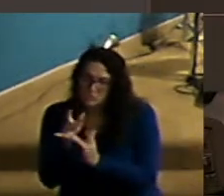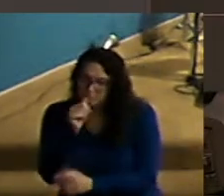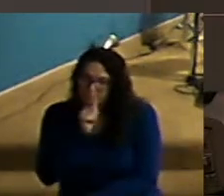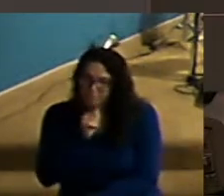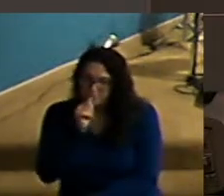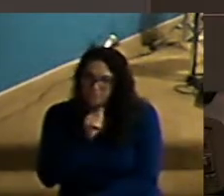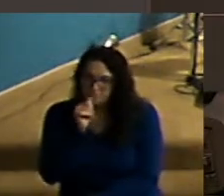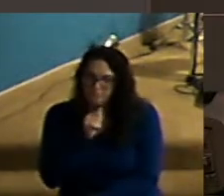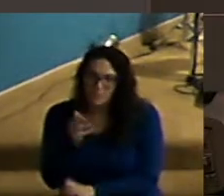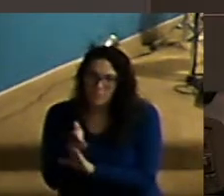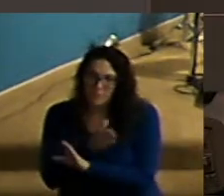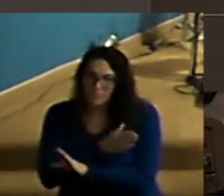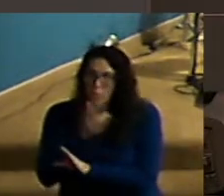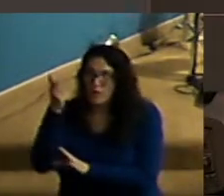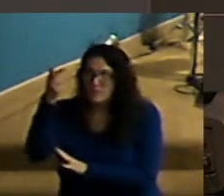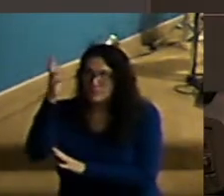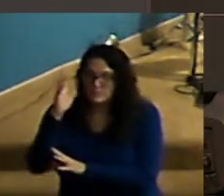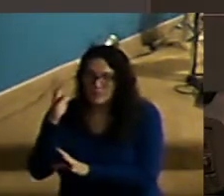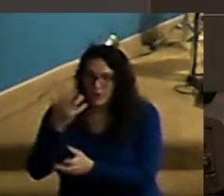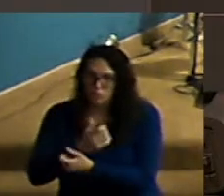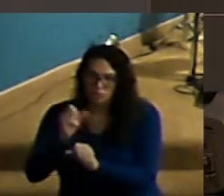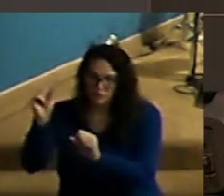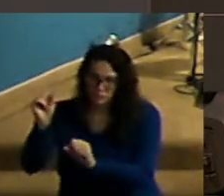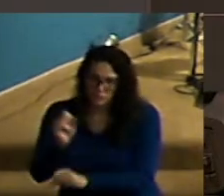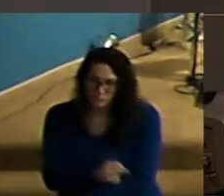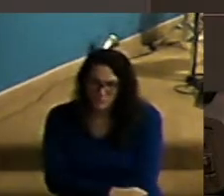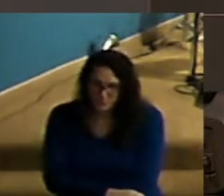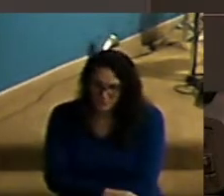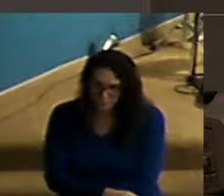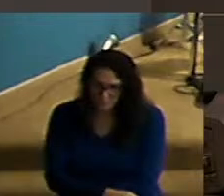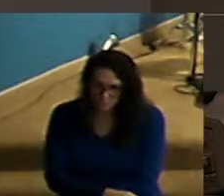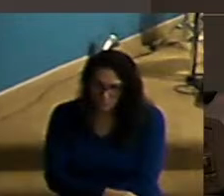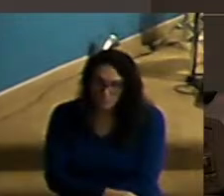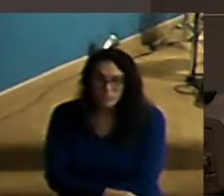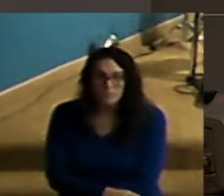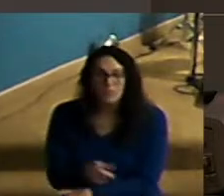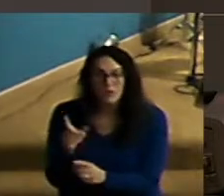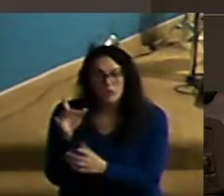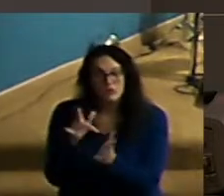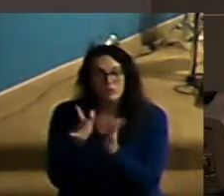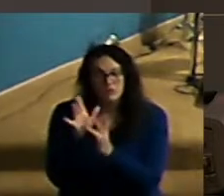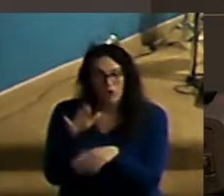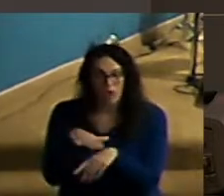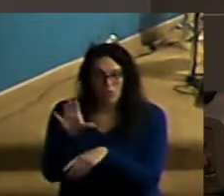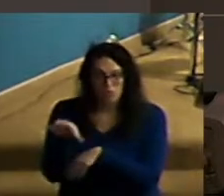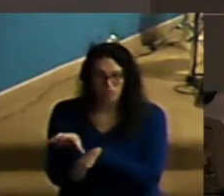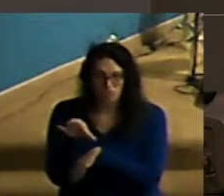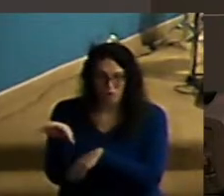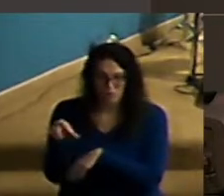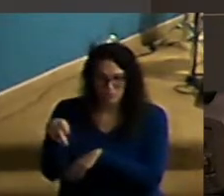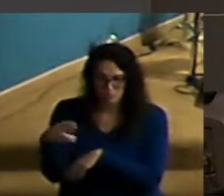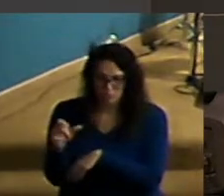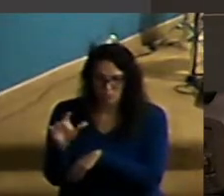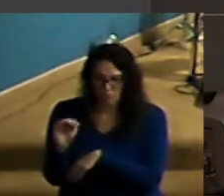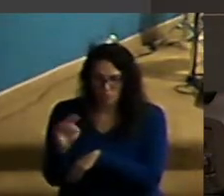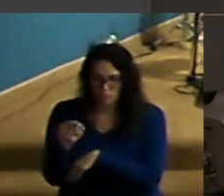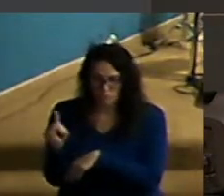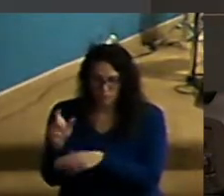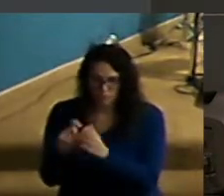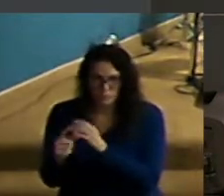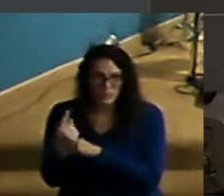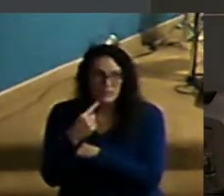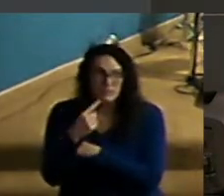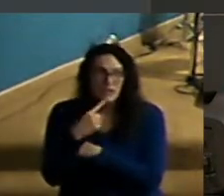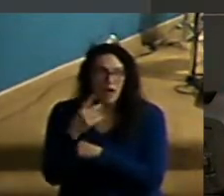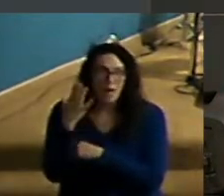before his divine rescue. While Jesus on the cross, Psalm 22, verse 1, my God,